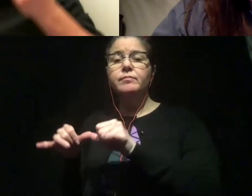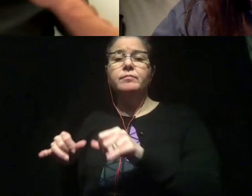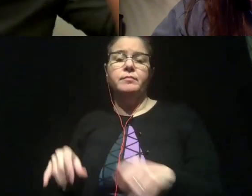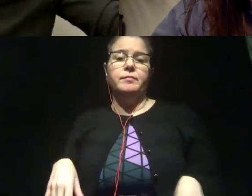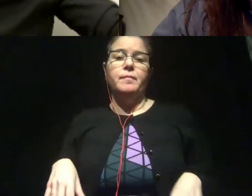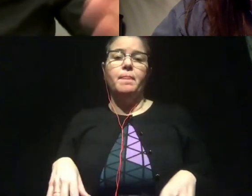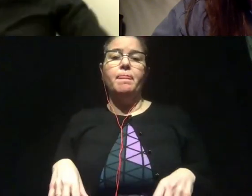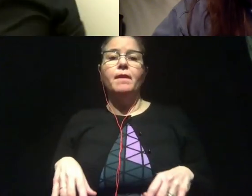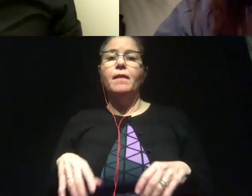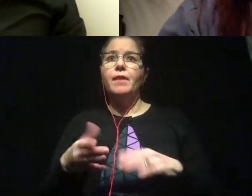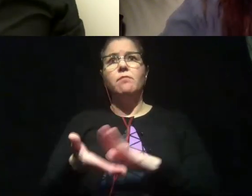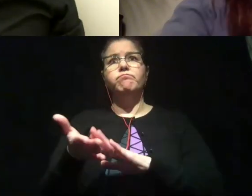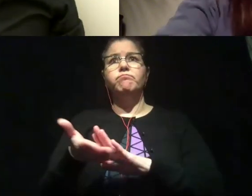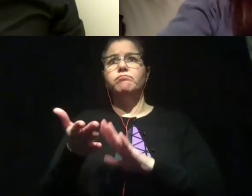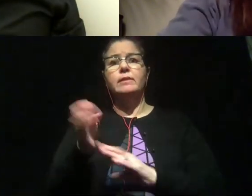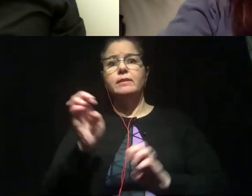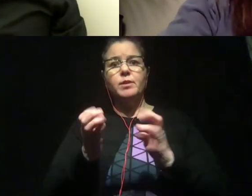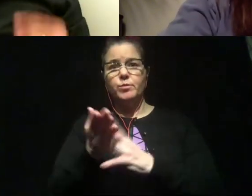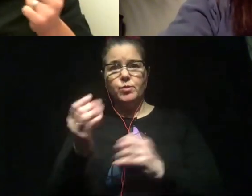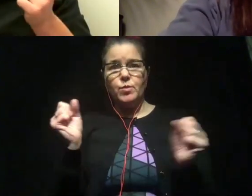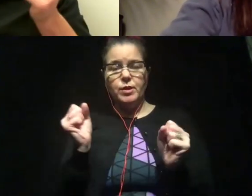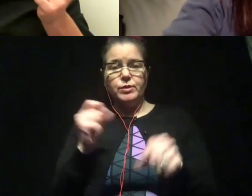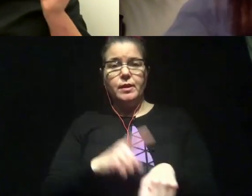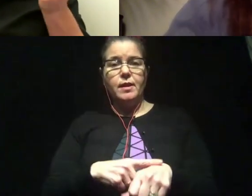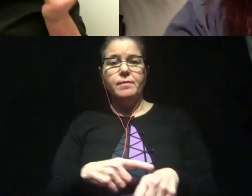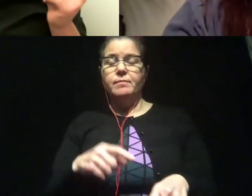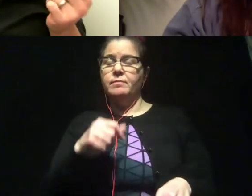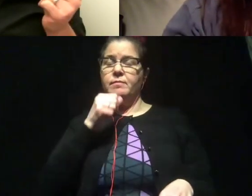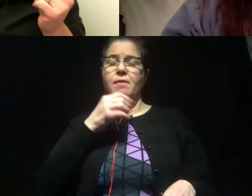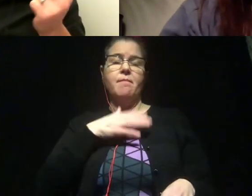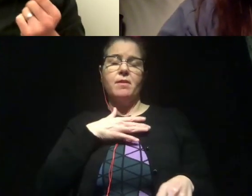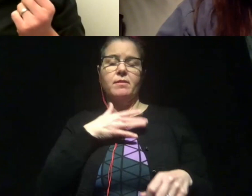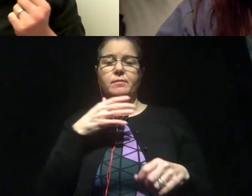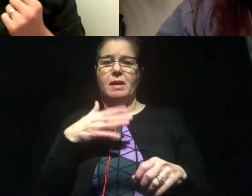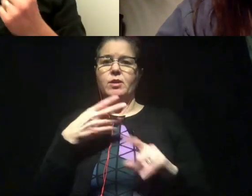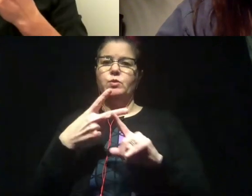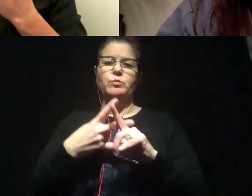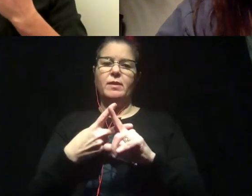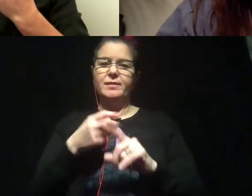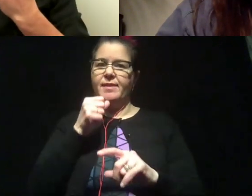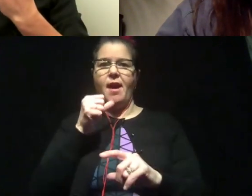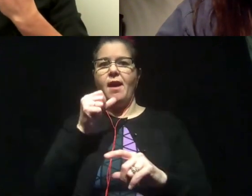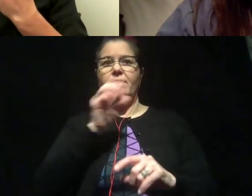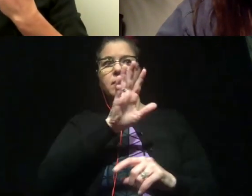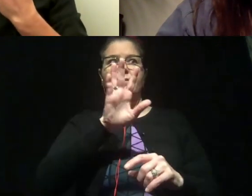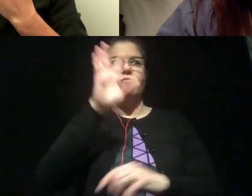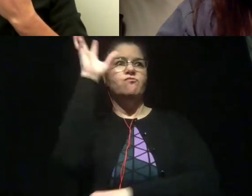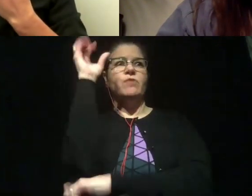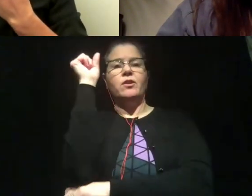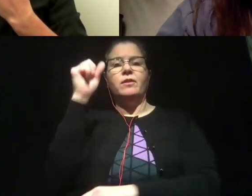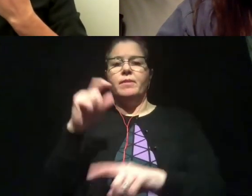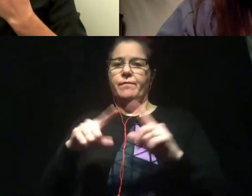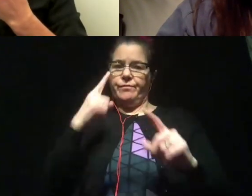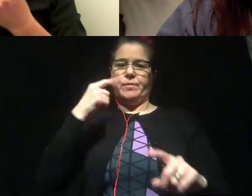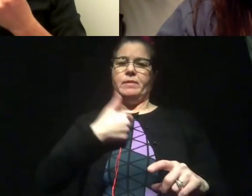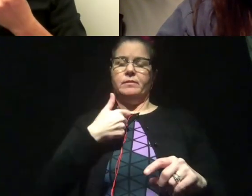keep experiments running through the entire winter up there. So that's not, my 2 months isn't a record, but there have,